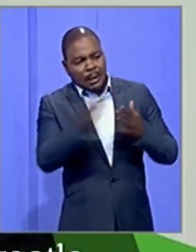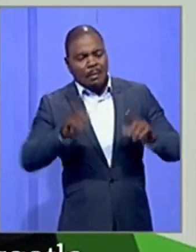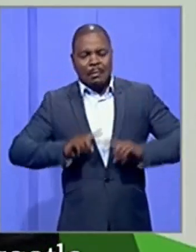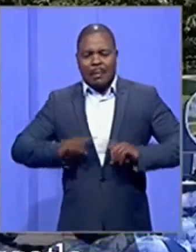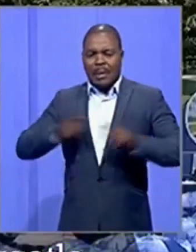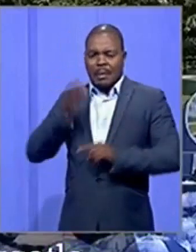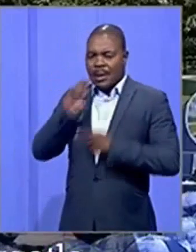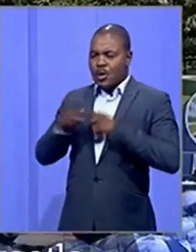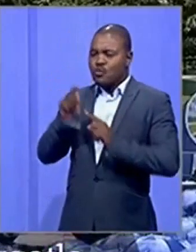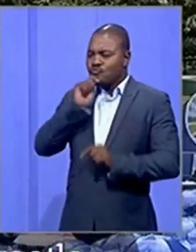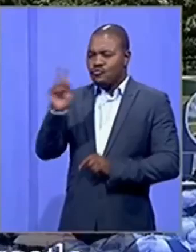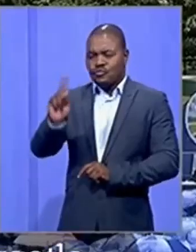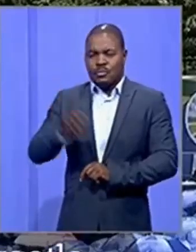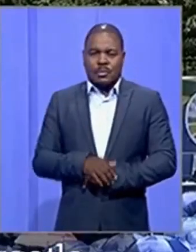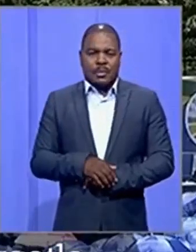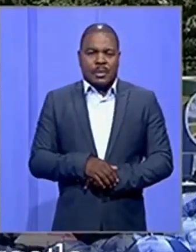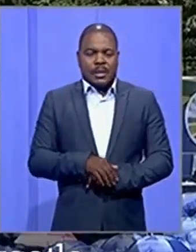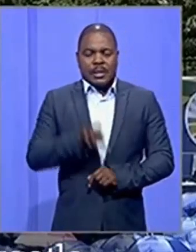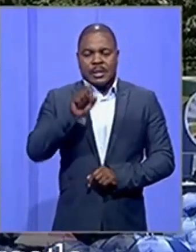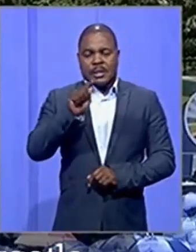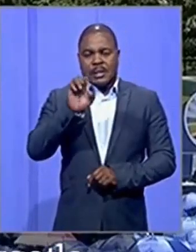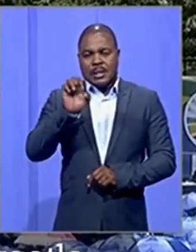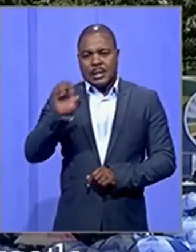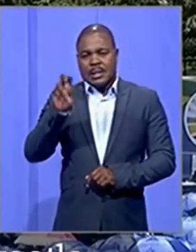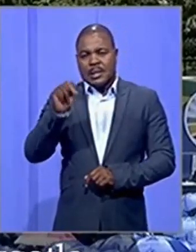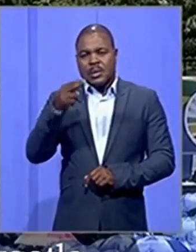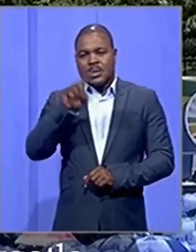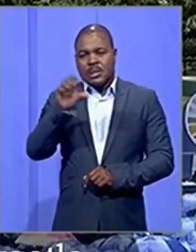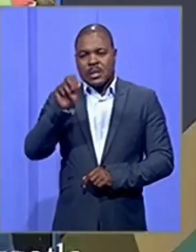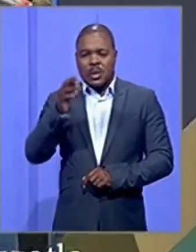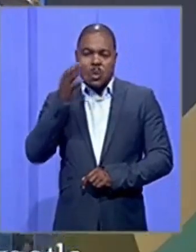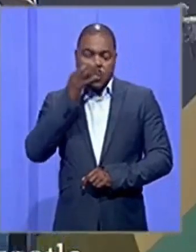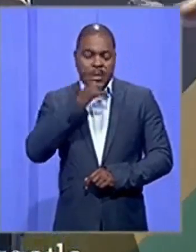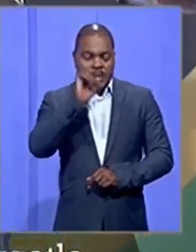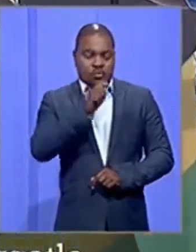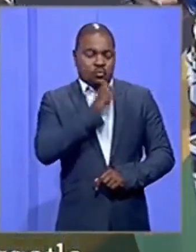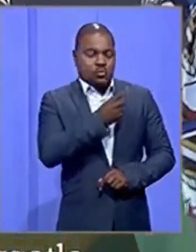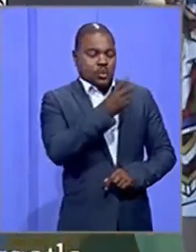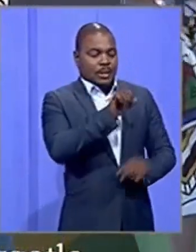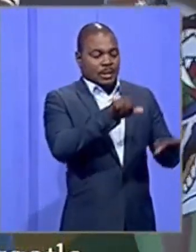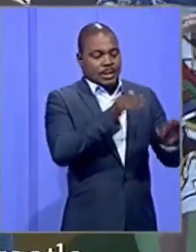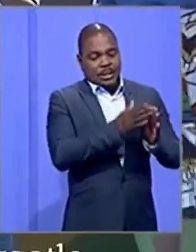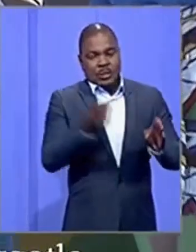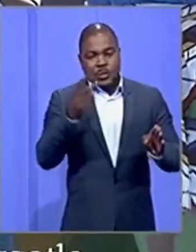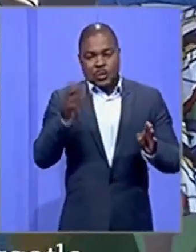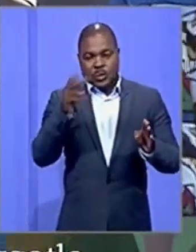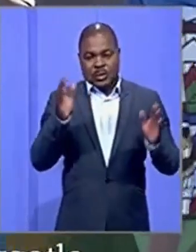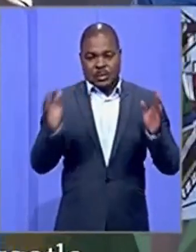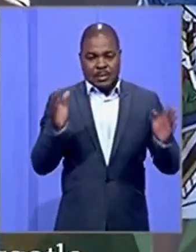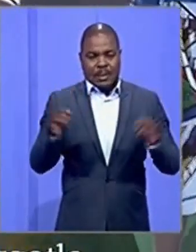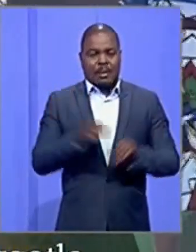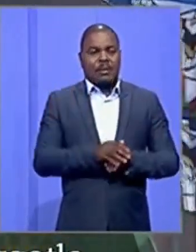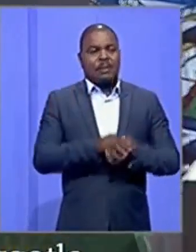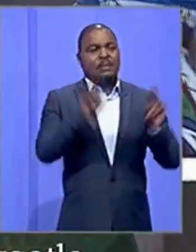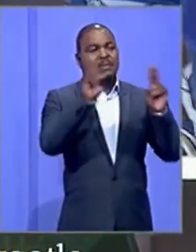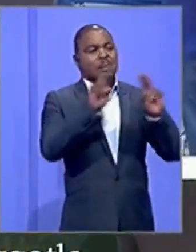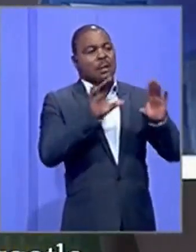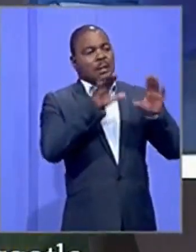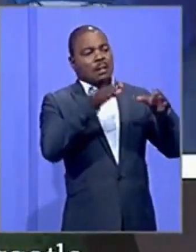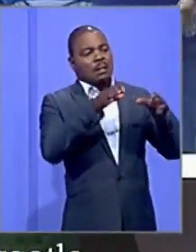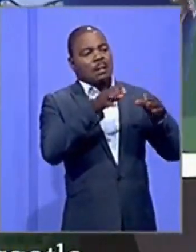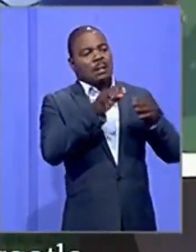has said. Steenhuisen o dumetse hore pakeng tsa 2016 le 2020 le kgotla la phethahatso la bofederale la moga le kopile